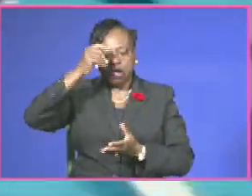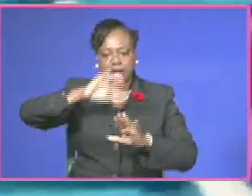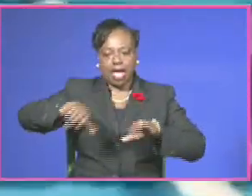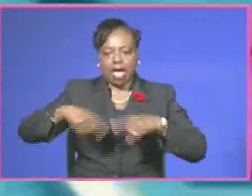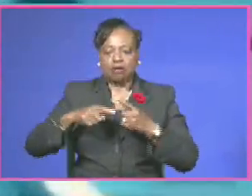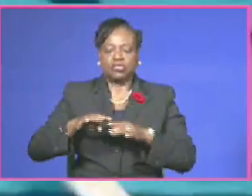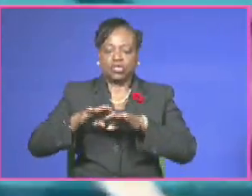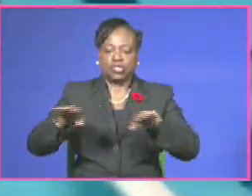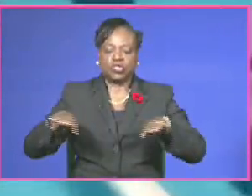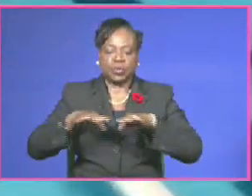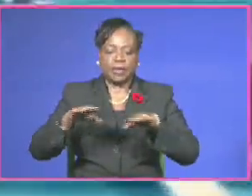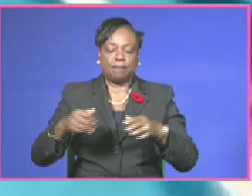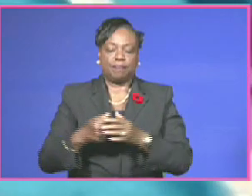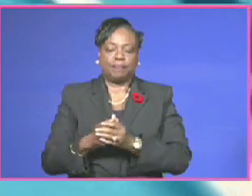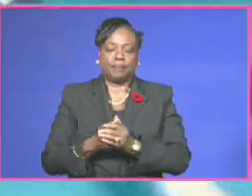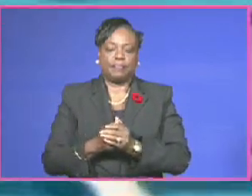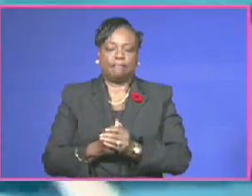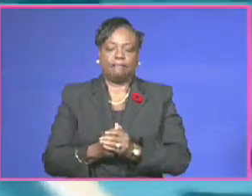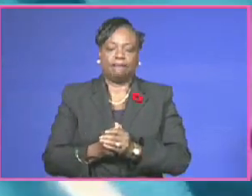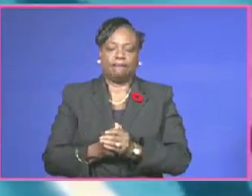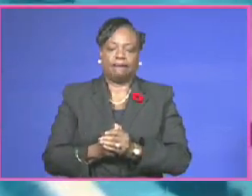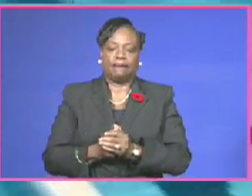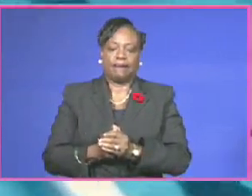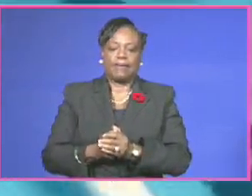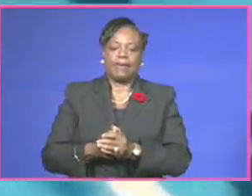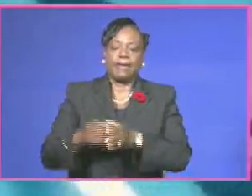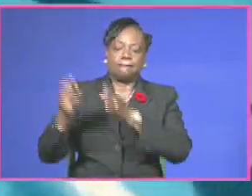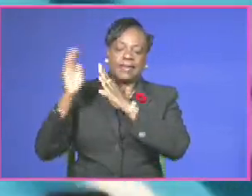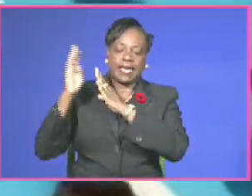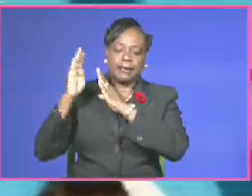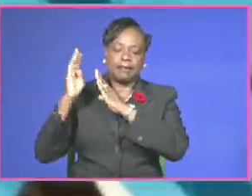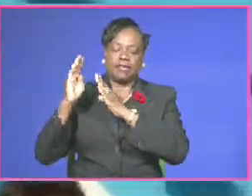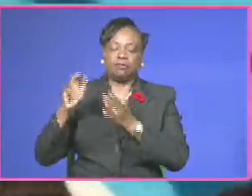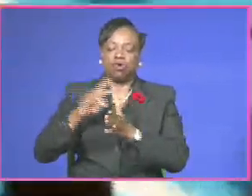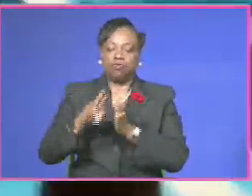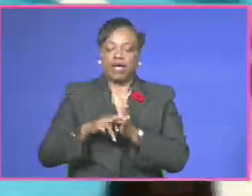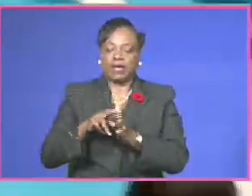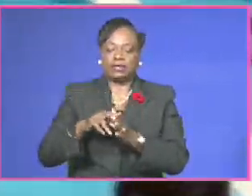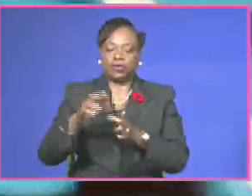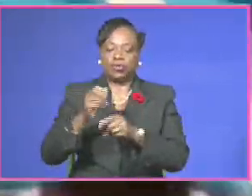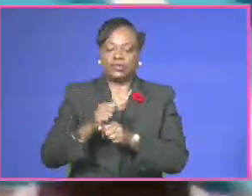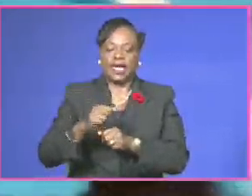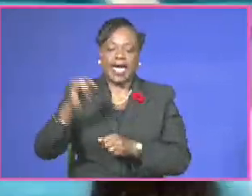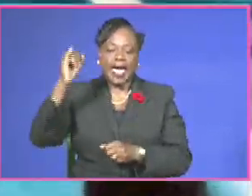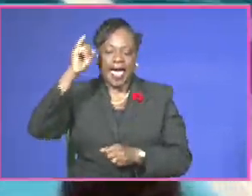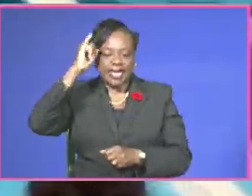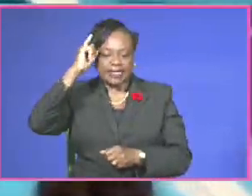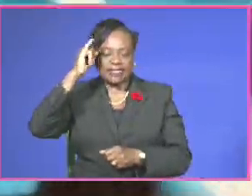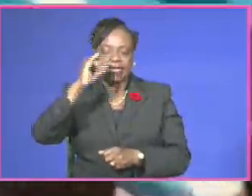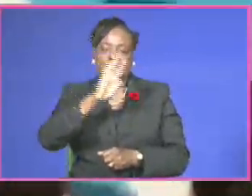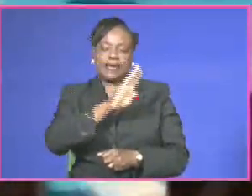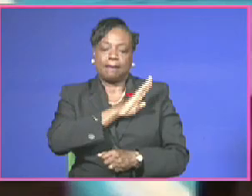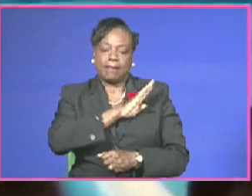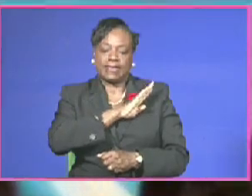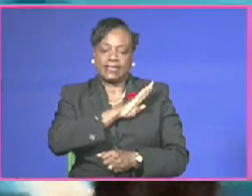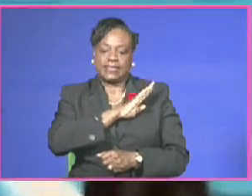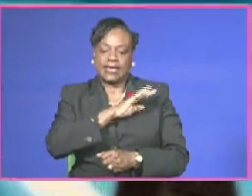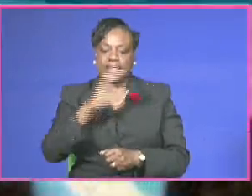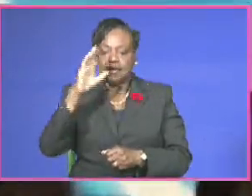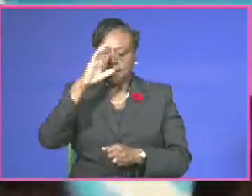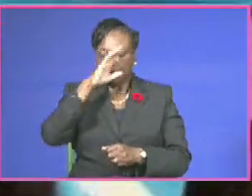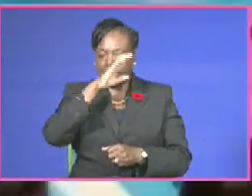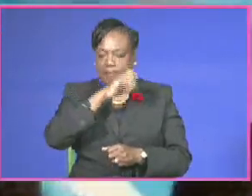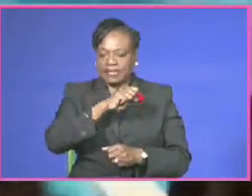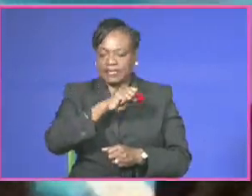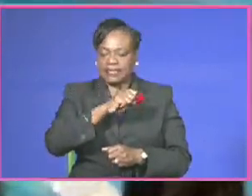Bahamian multiple record holder Isaac Bastian came close to picking up another record over the weekend. He missed inking his